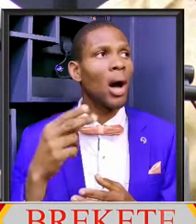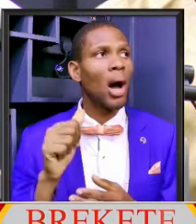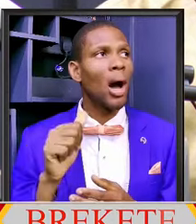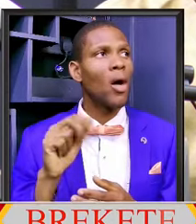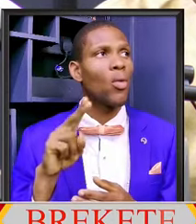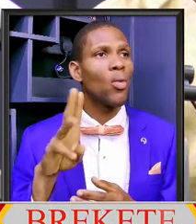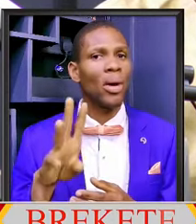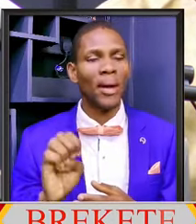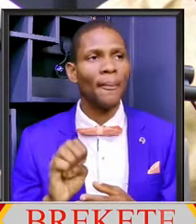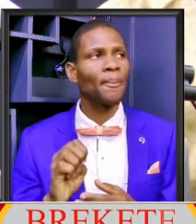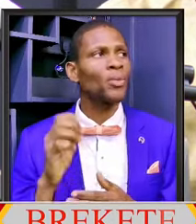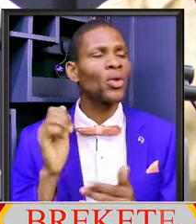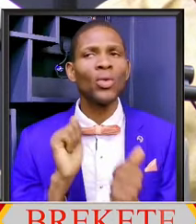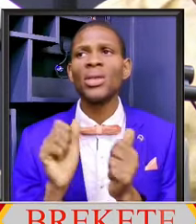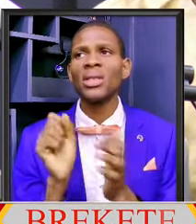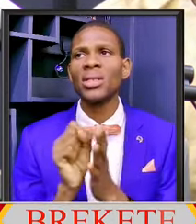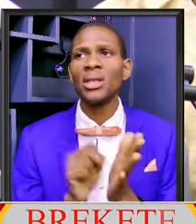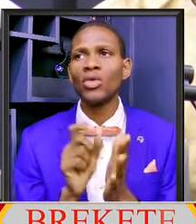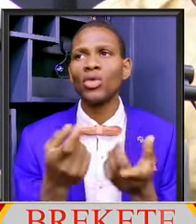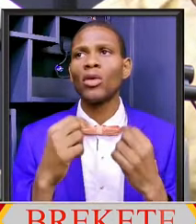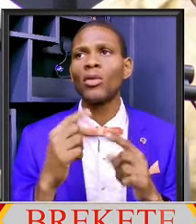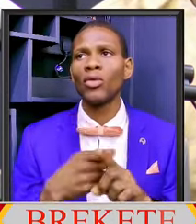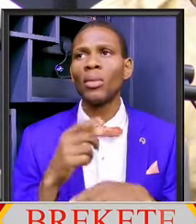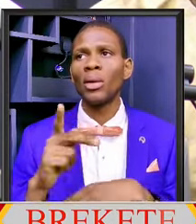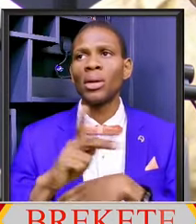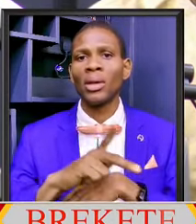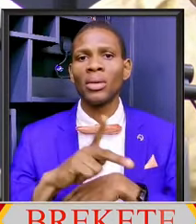Hawa Awal. Yes, sir. Which state you from?